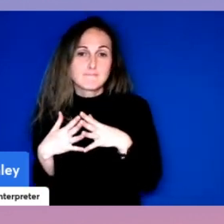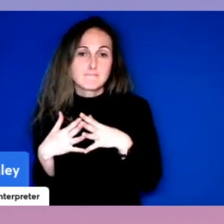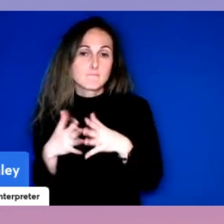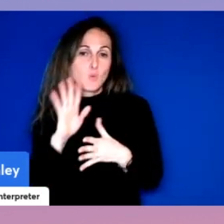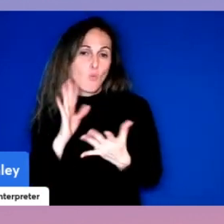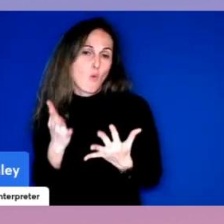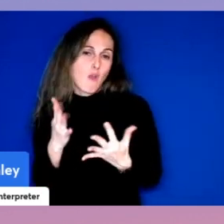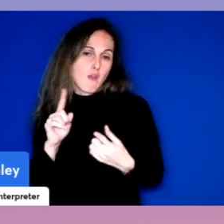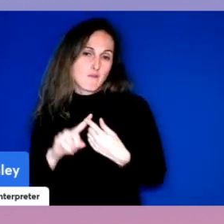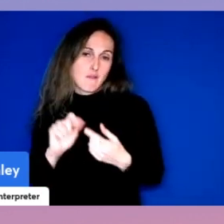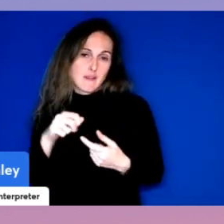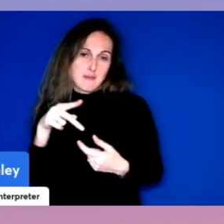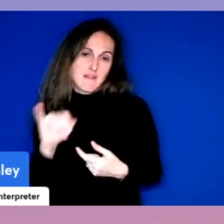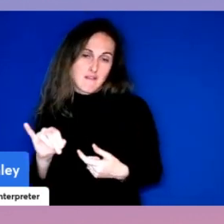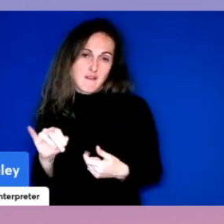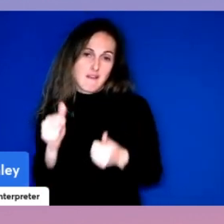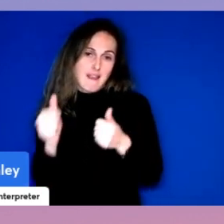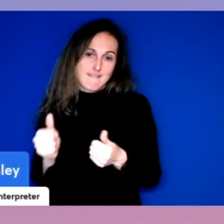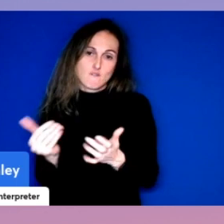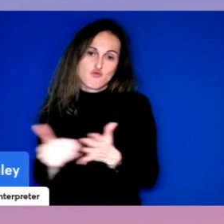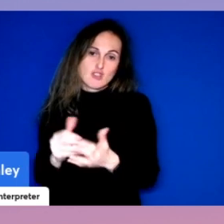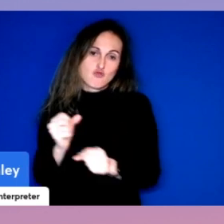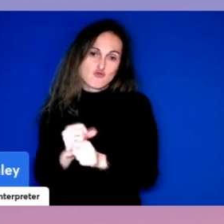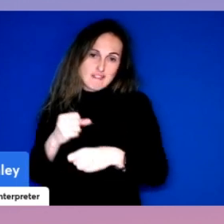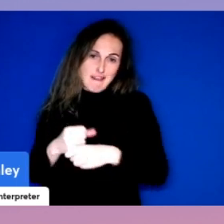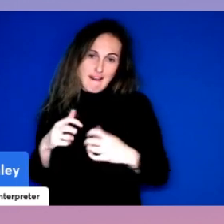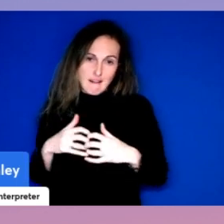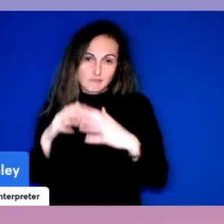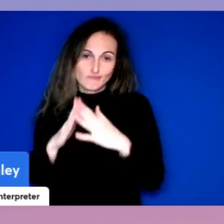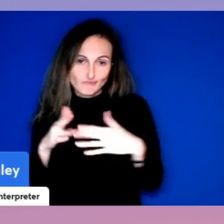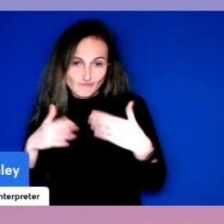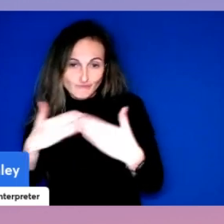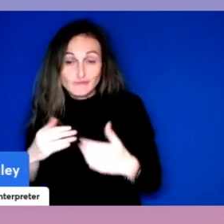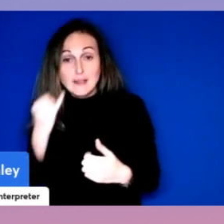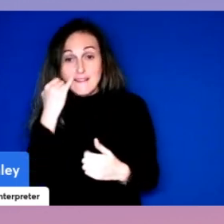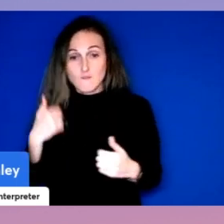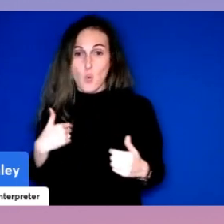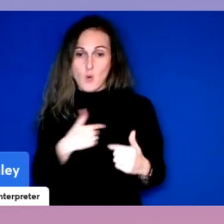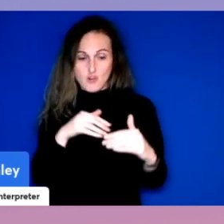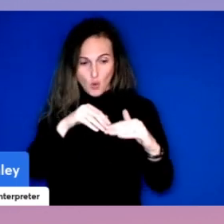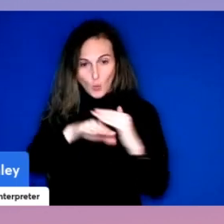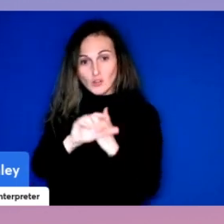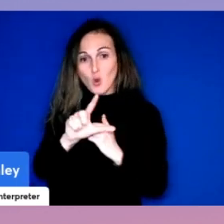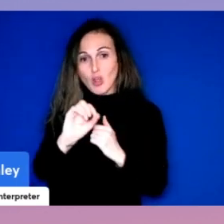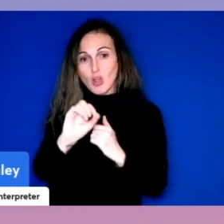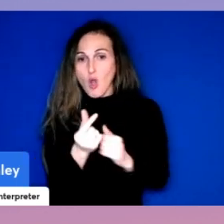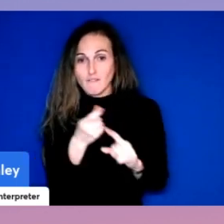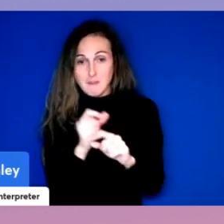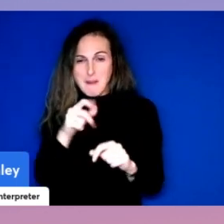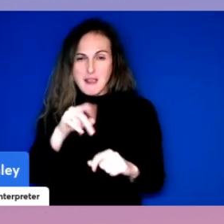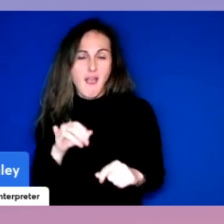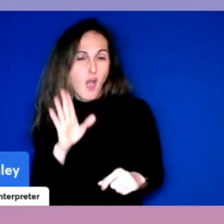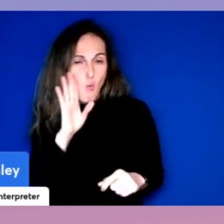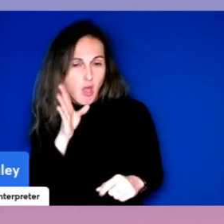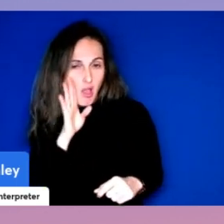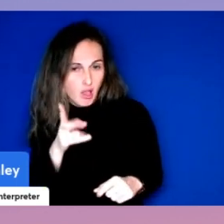we'll wait till the API gets recreated. And if we go into the logs of the API, which we'll do in